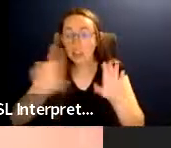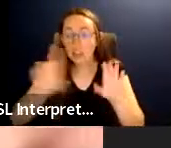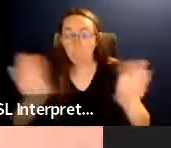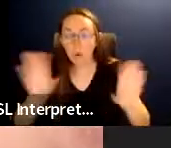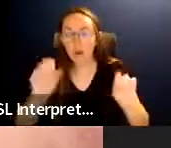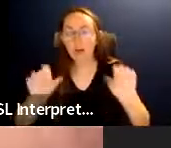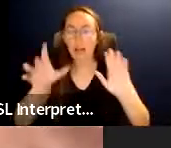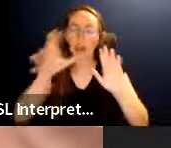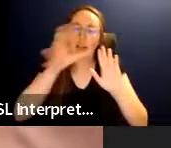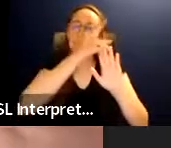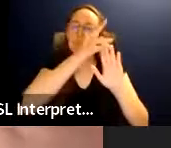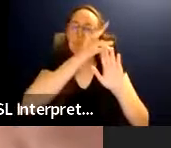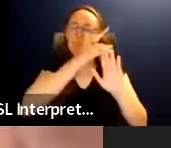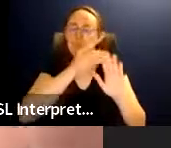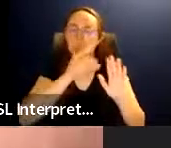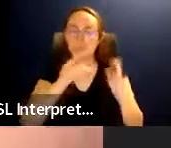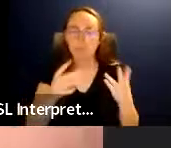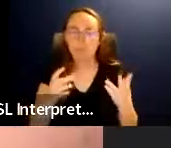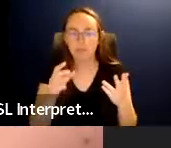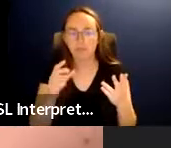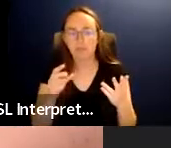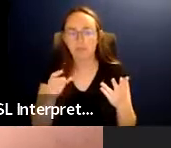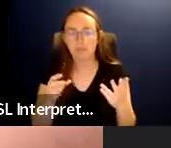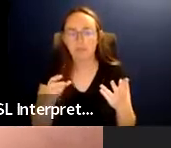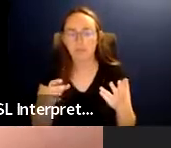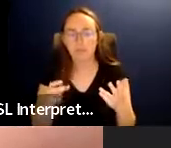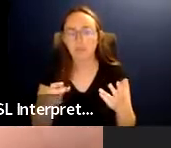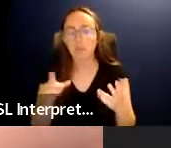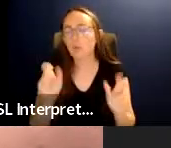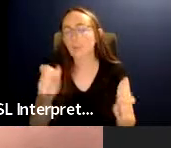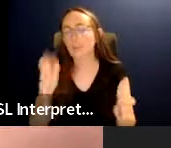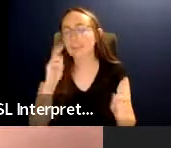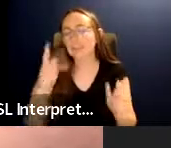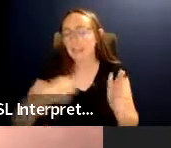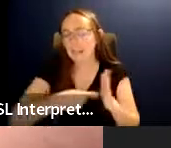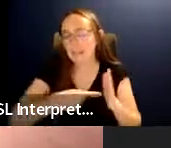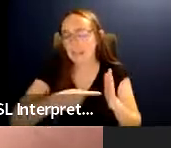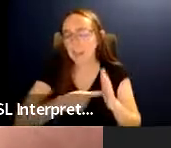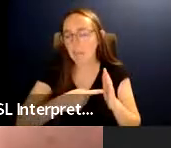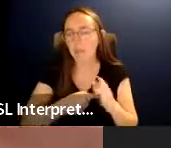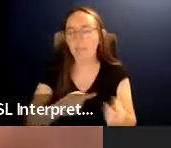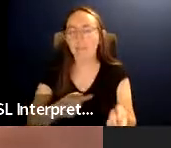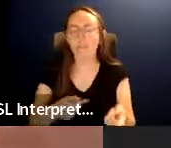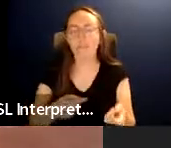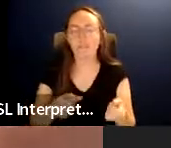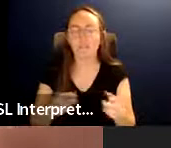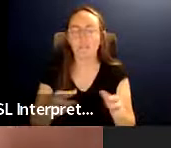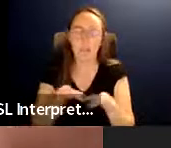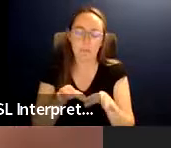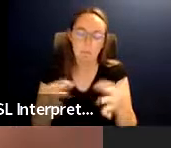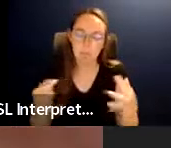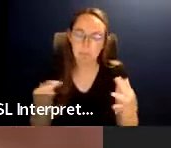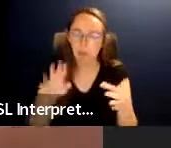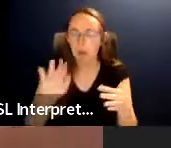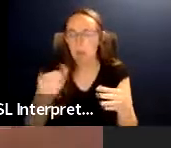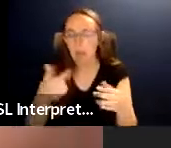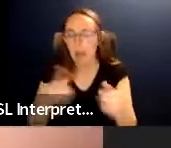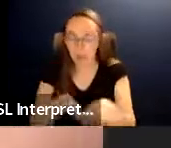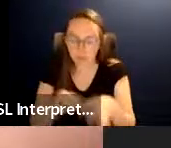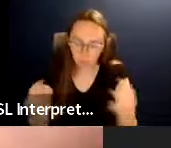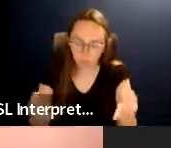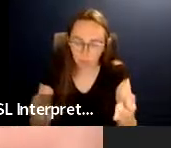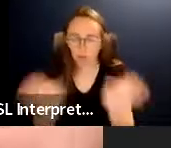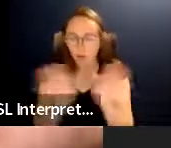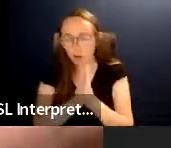object. So you'll see some examples of where I've done like one, you know, bag openings, closings. And so you can use